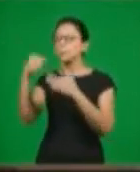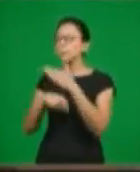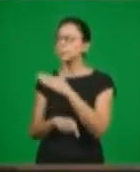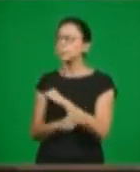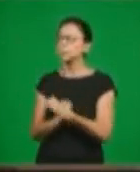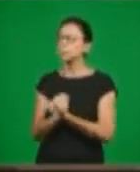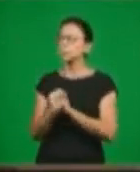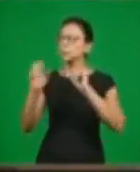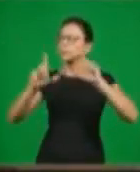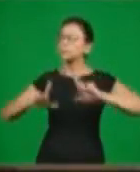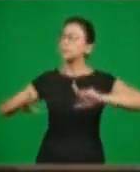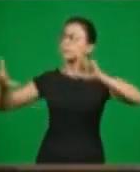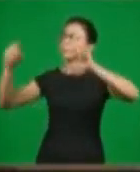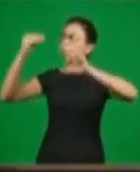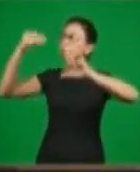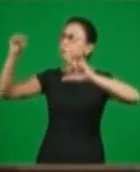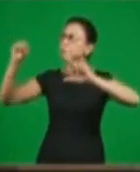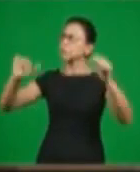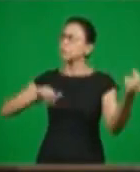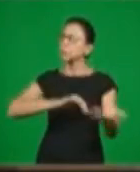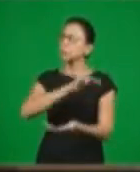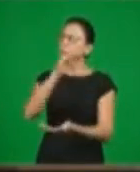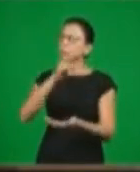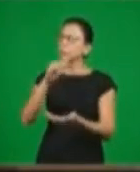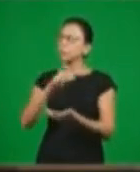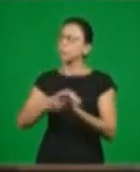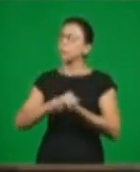Oh, how many?